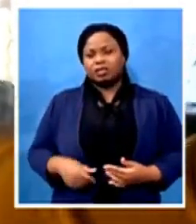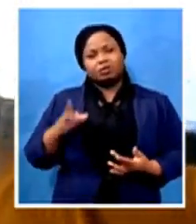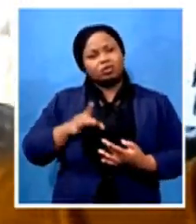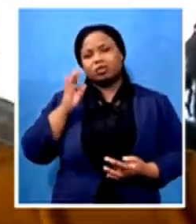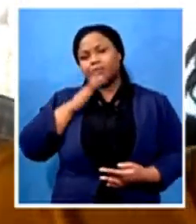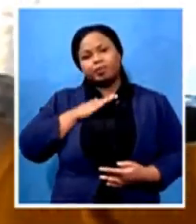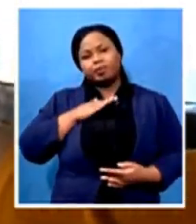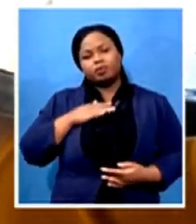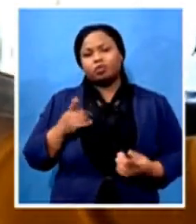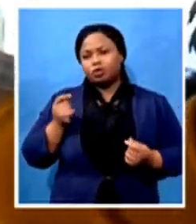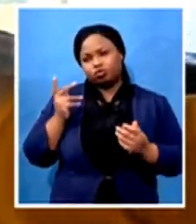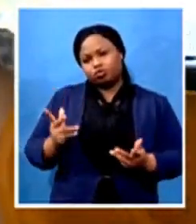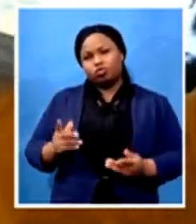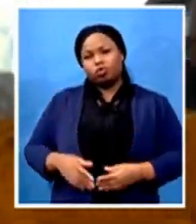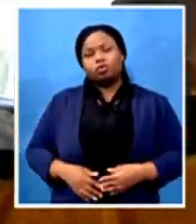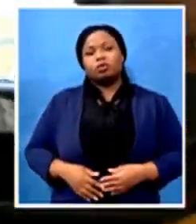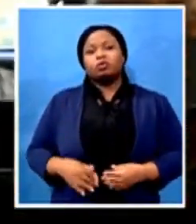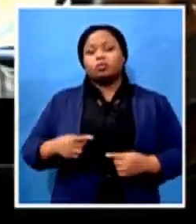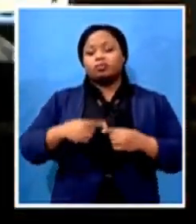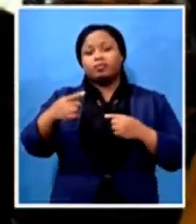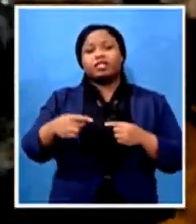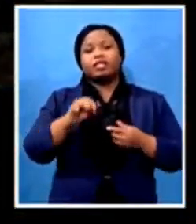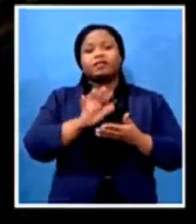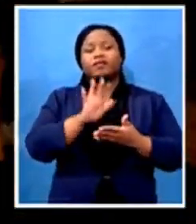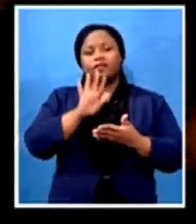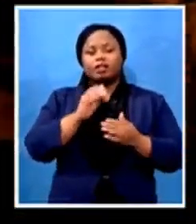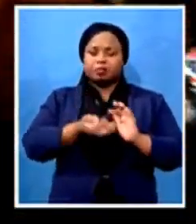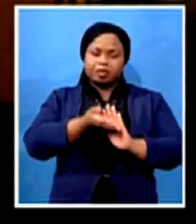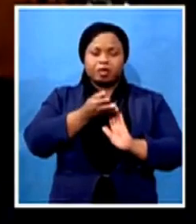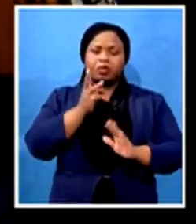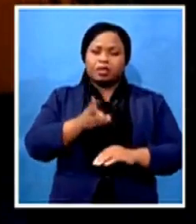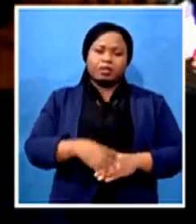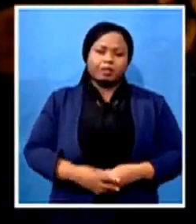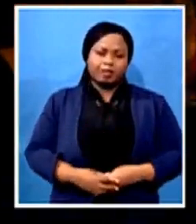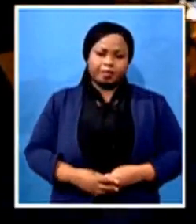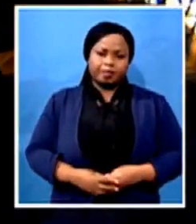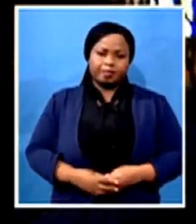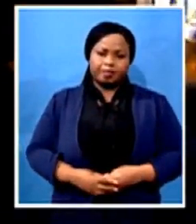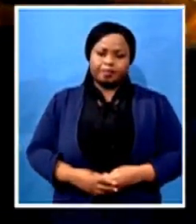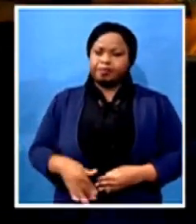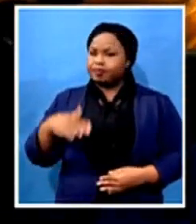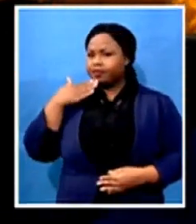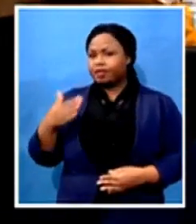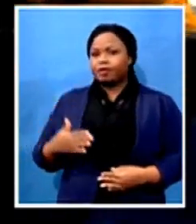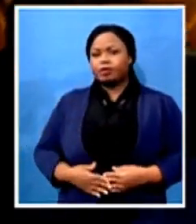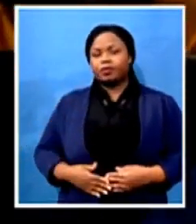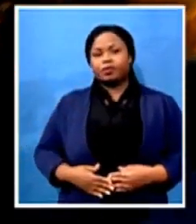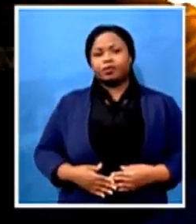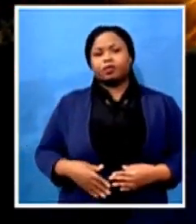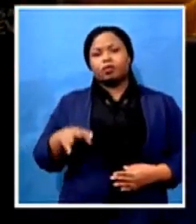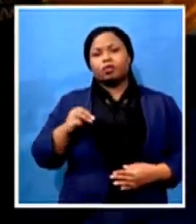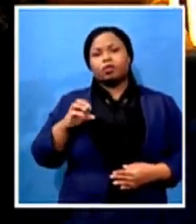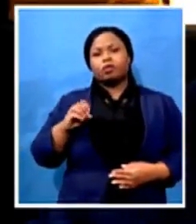15th, fares will go up. Thank you. Thank you very much. Ndate Molefe Mwekeleti, who's with